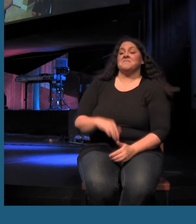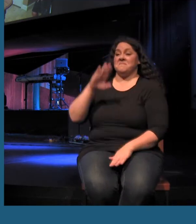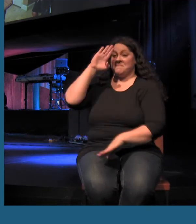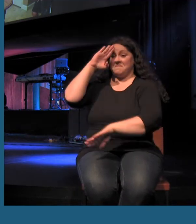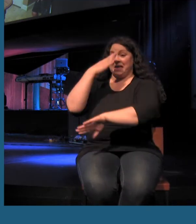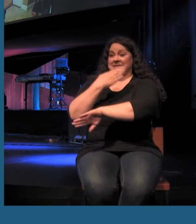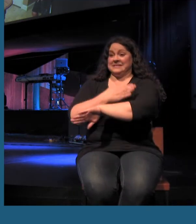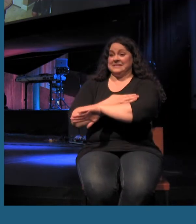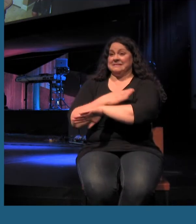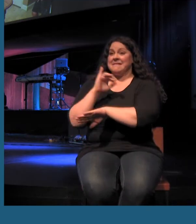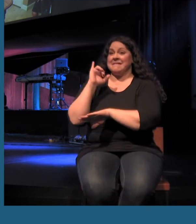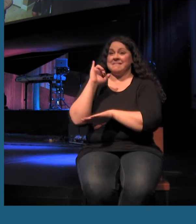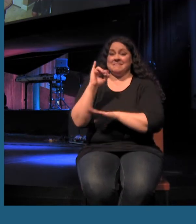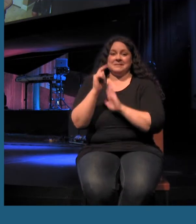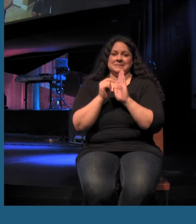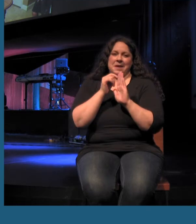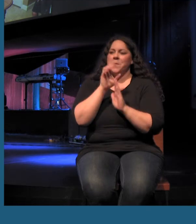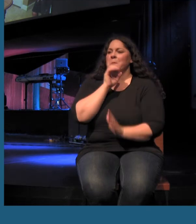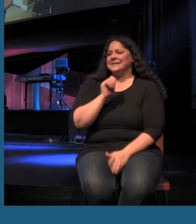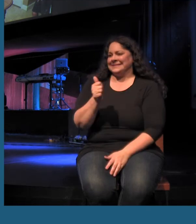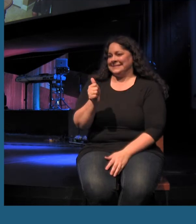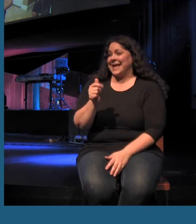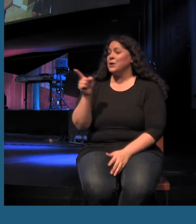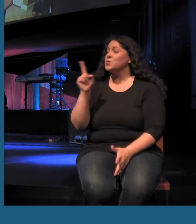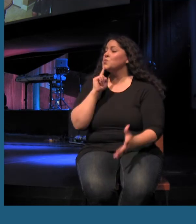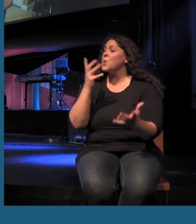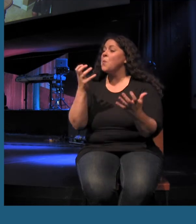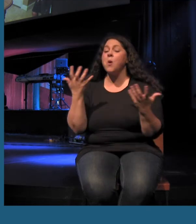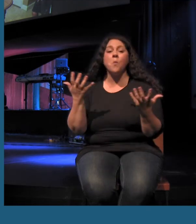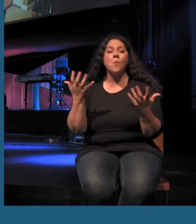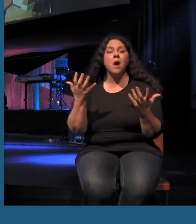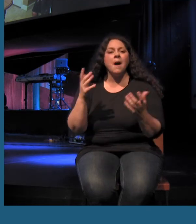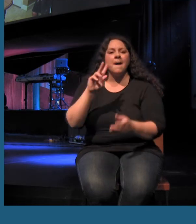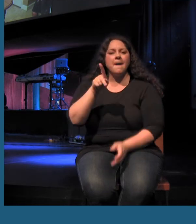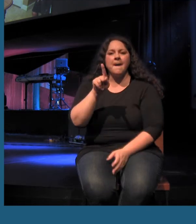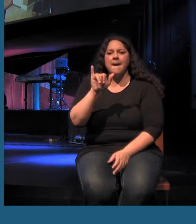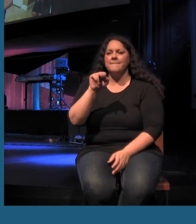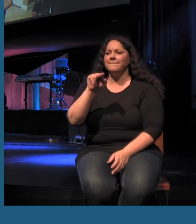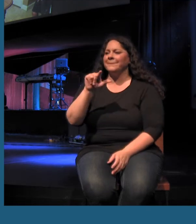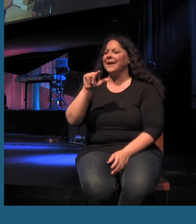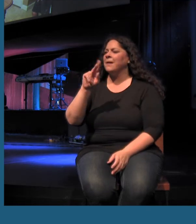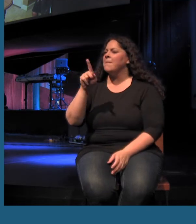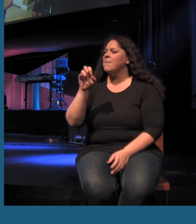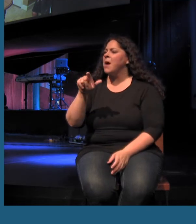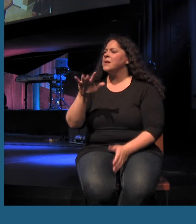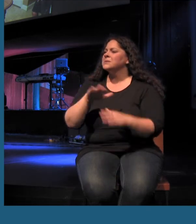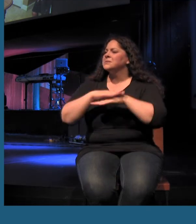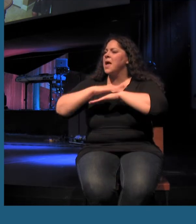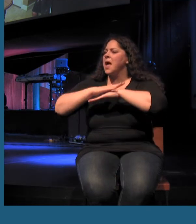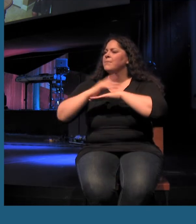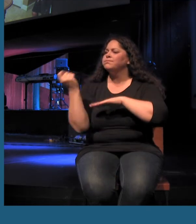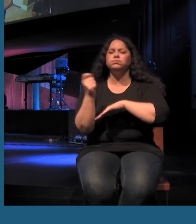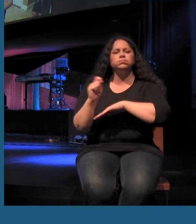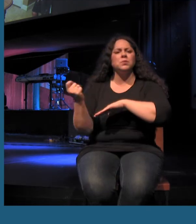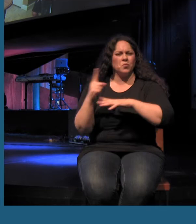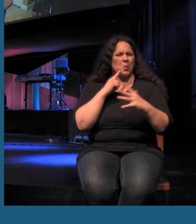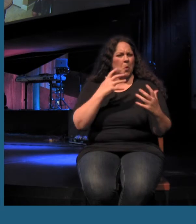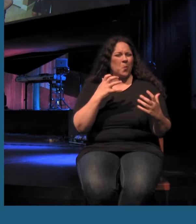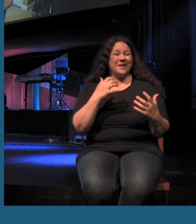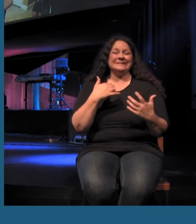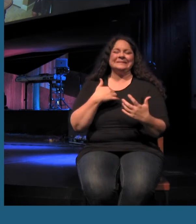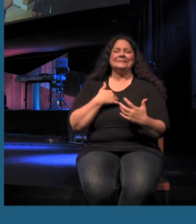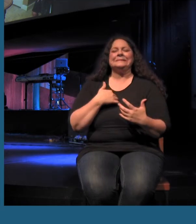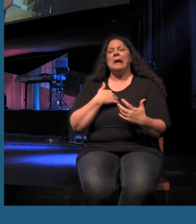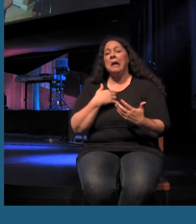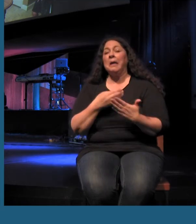old, he really wanted a ping pong table. And at that time, we chose not to spend the money on a